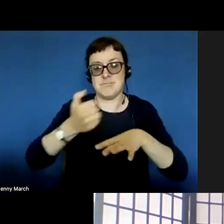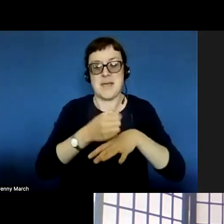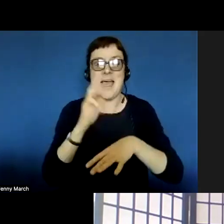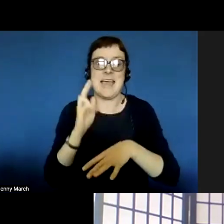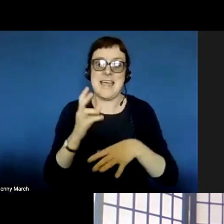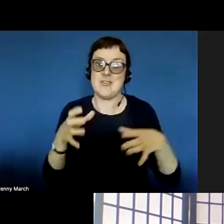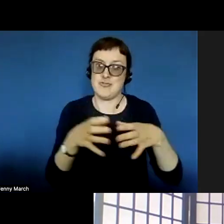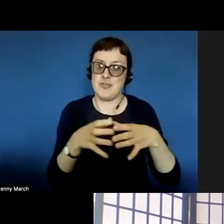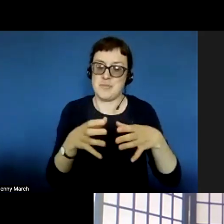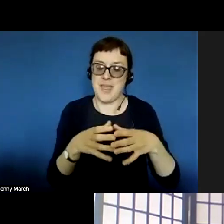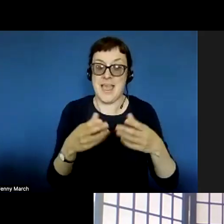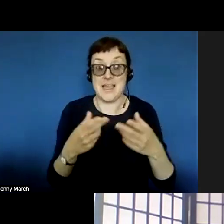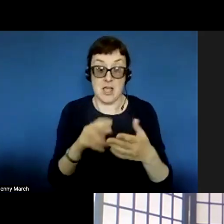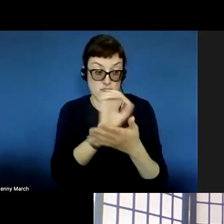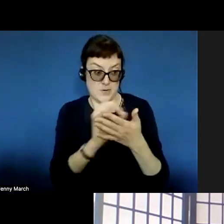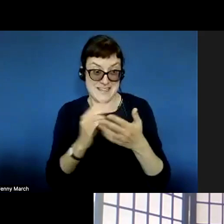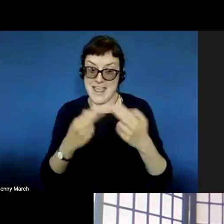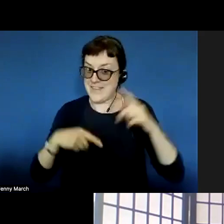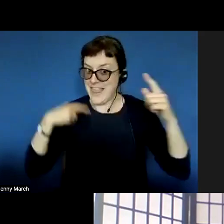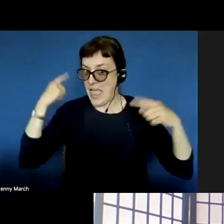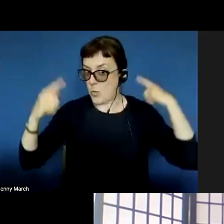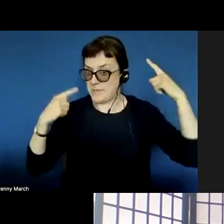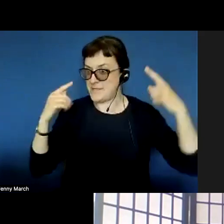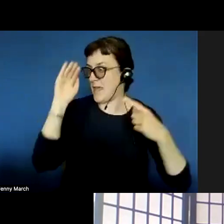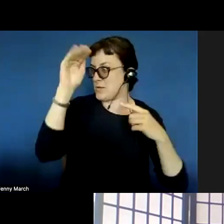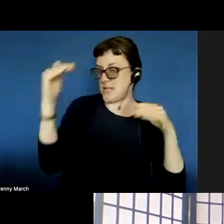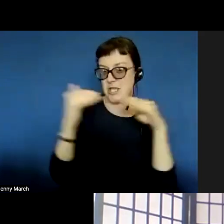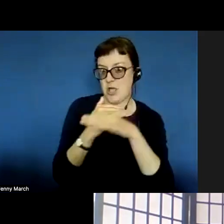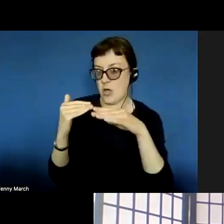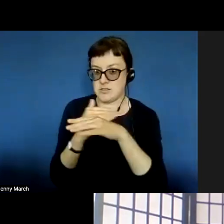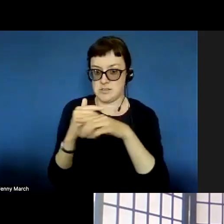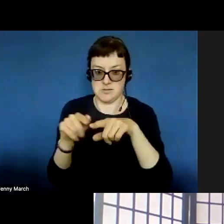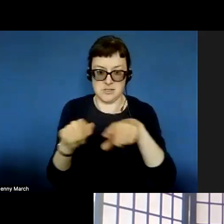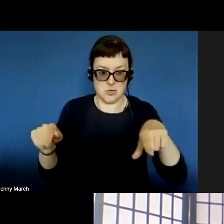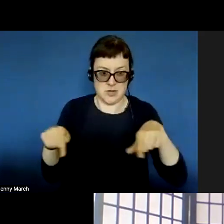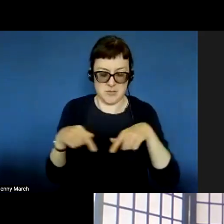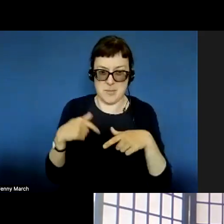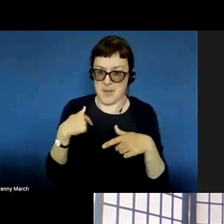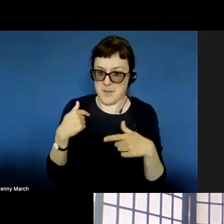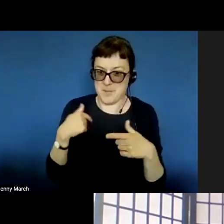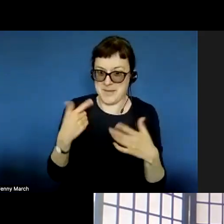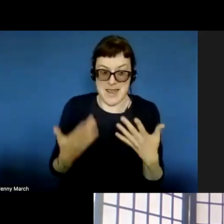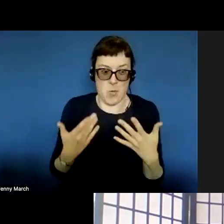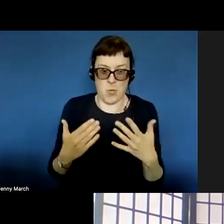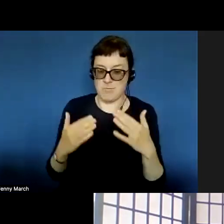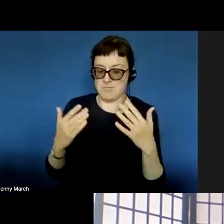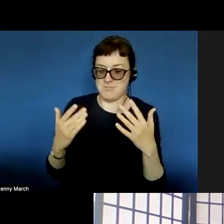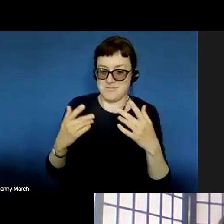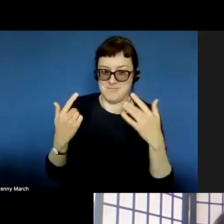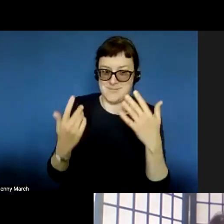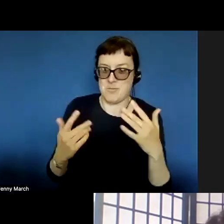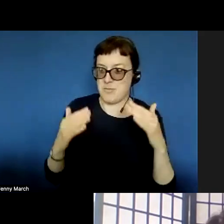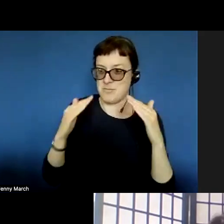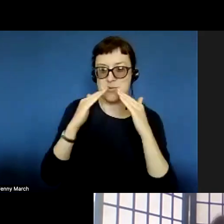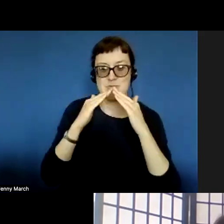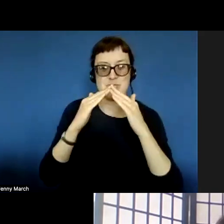it's really noisy because there's traffic going past my studio, but I'm like literally in a greenhouse, so if I don't have the window open,